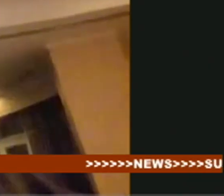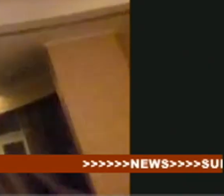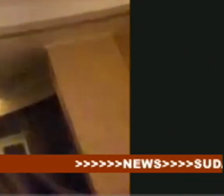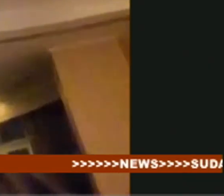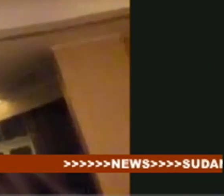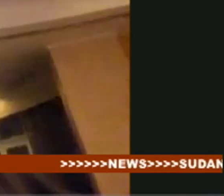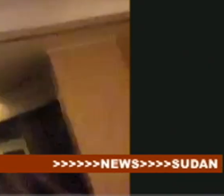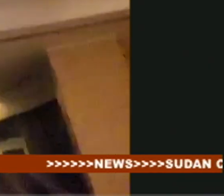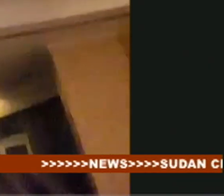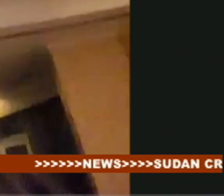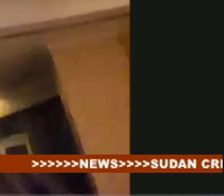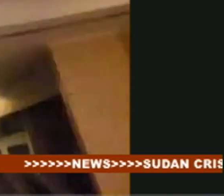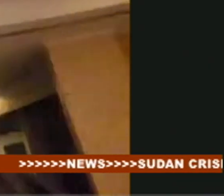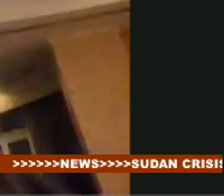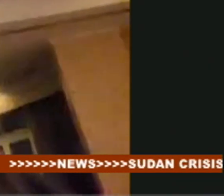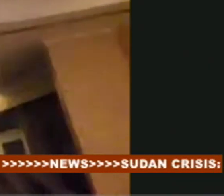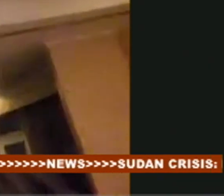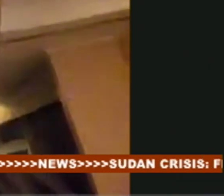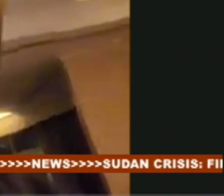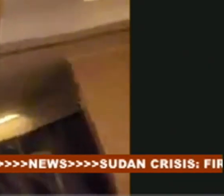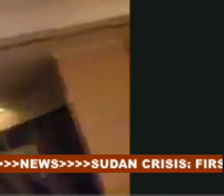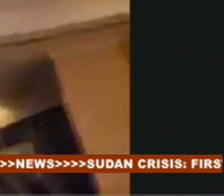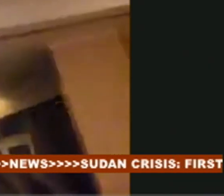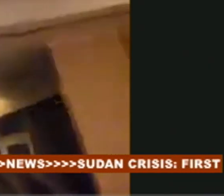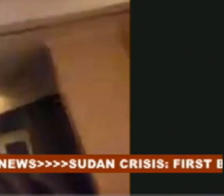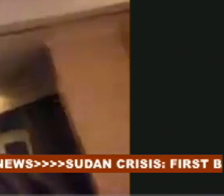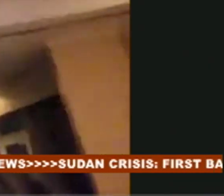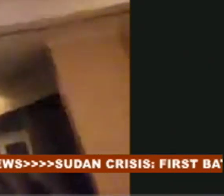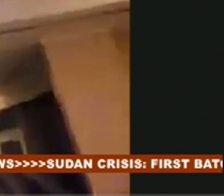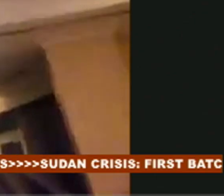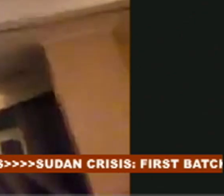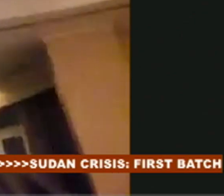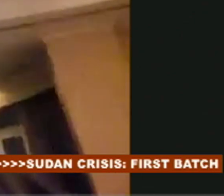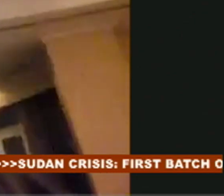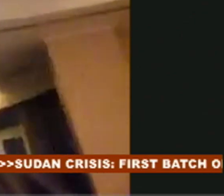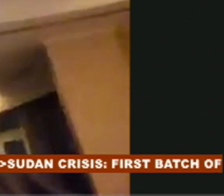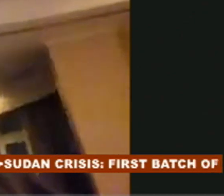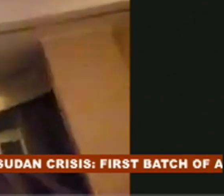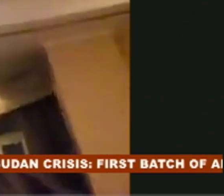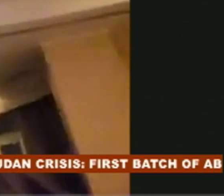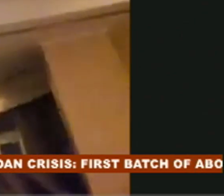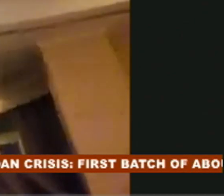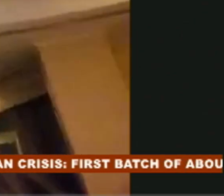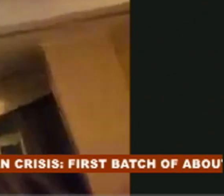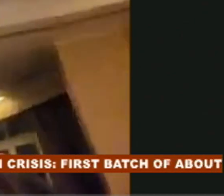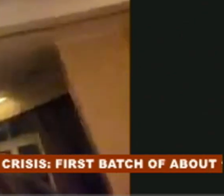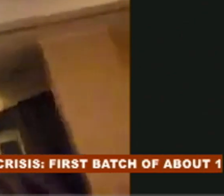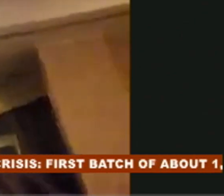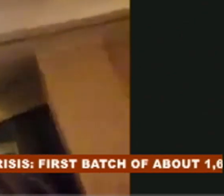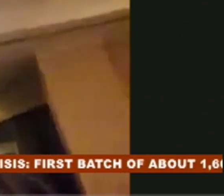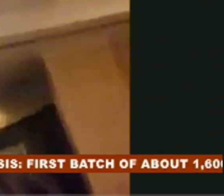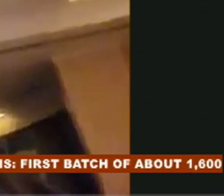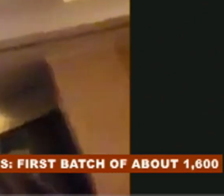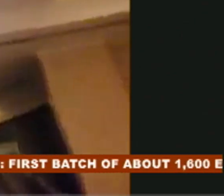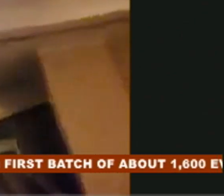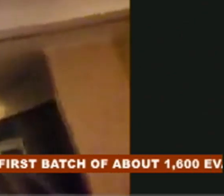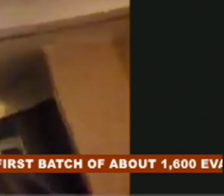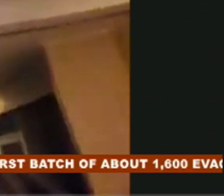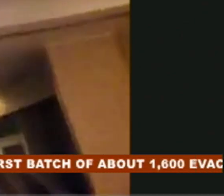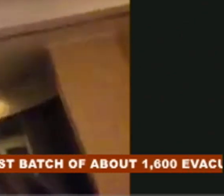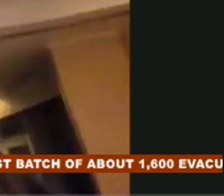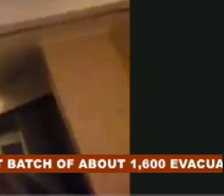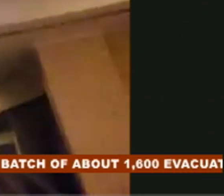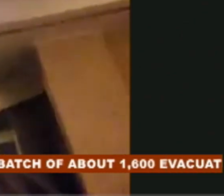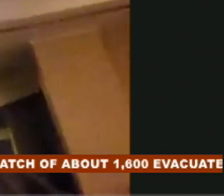What we have gotten so far, we are doing it in batches, which is to do 12, 13 buses a day. We